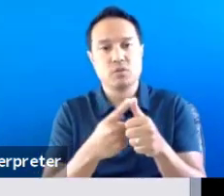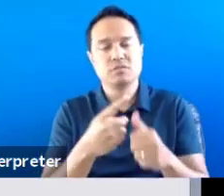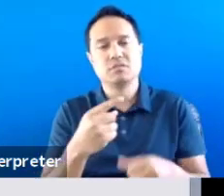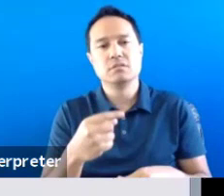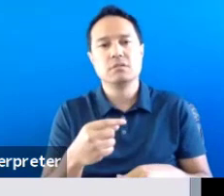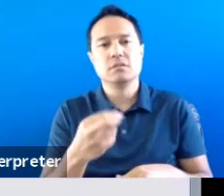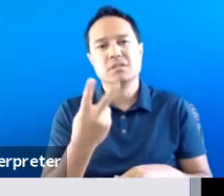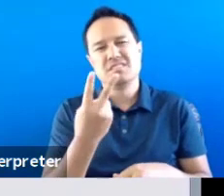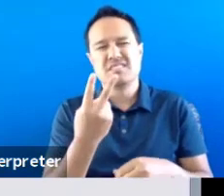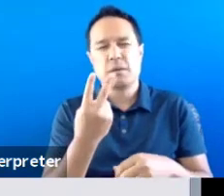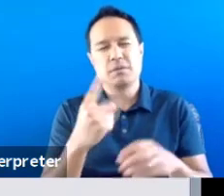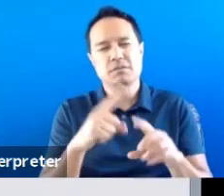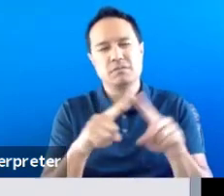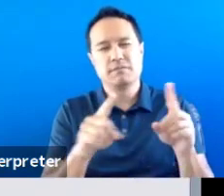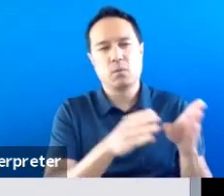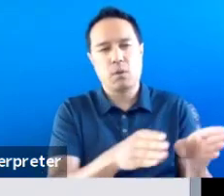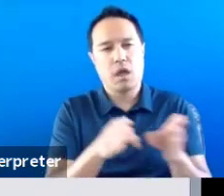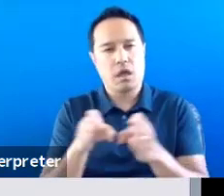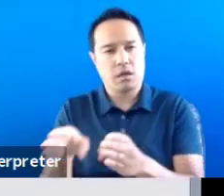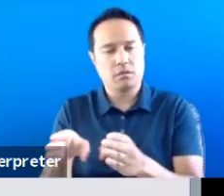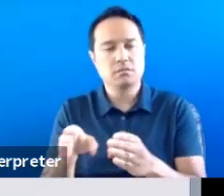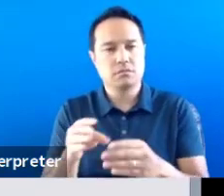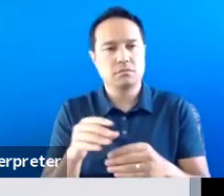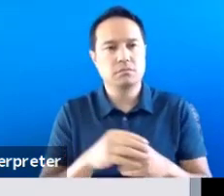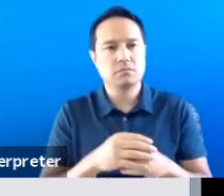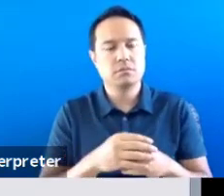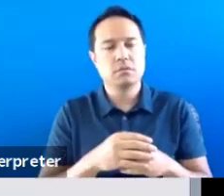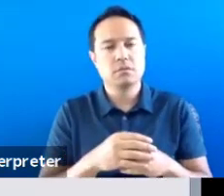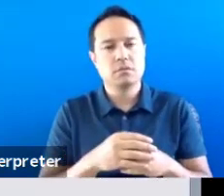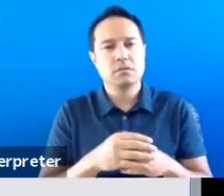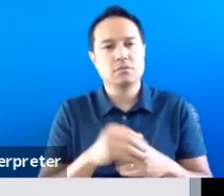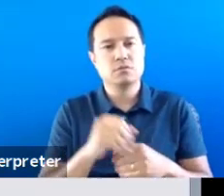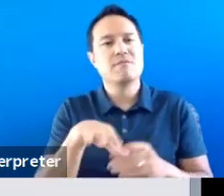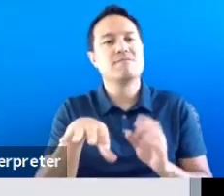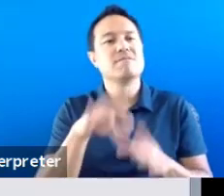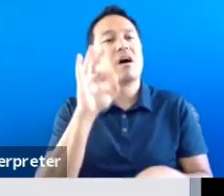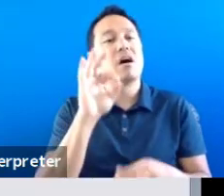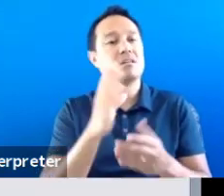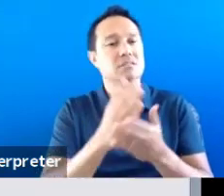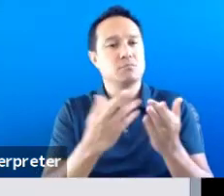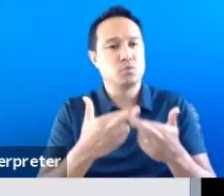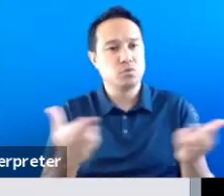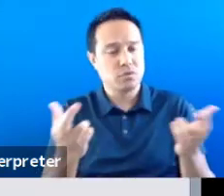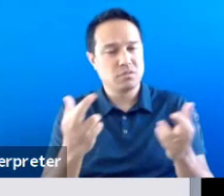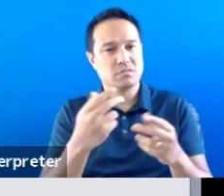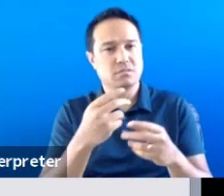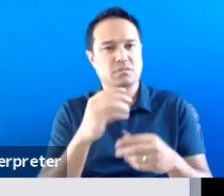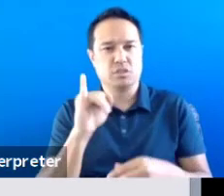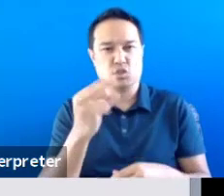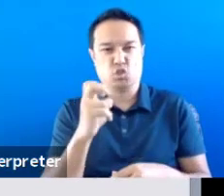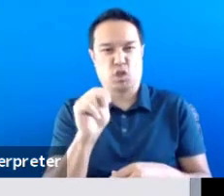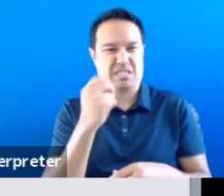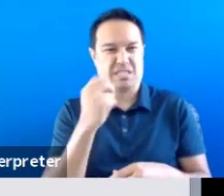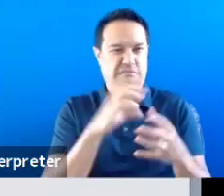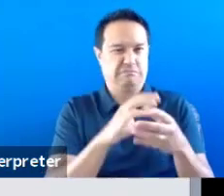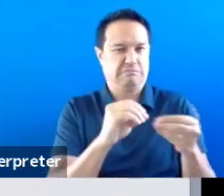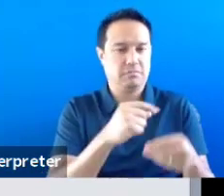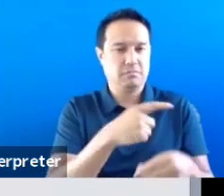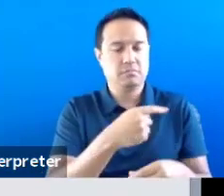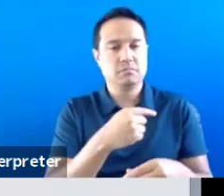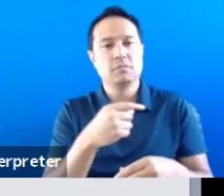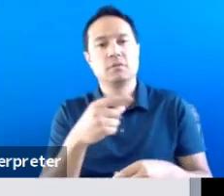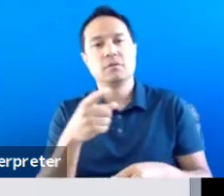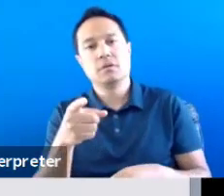get to the resources that Jen was referencing, some of them. If you just go into Discovery, and